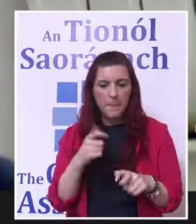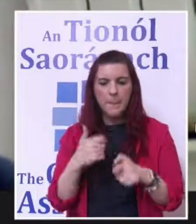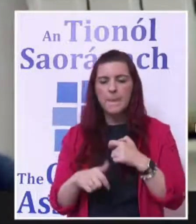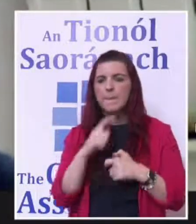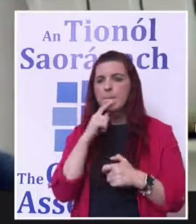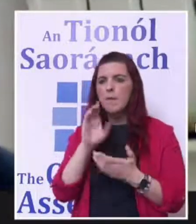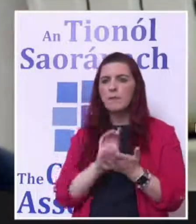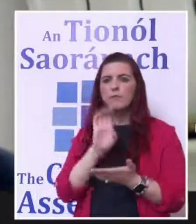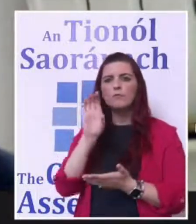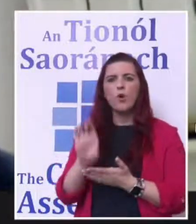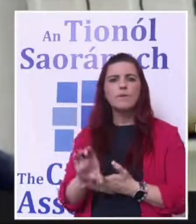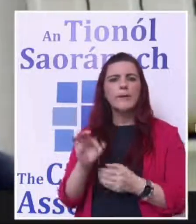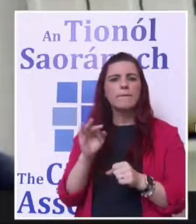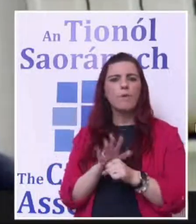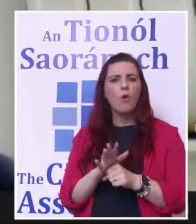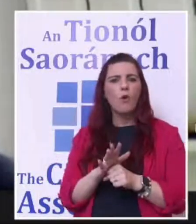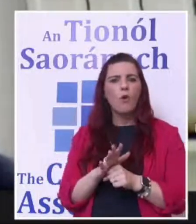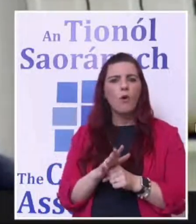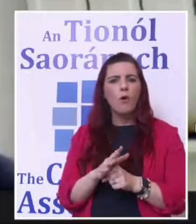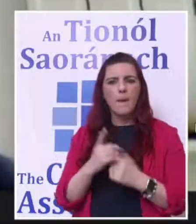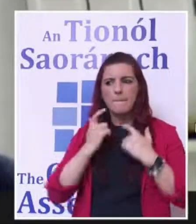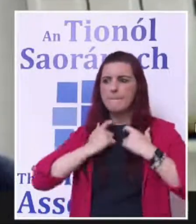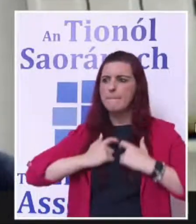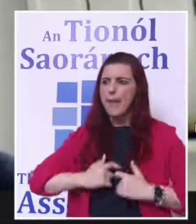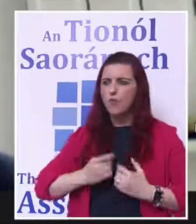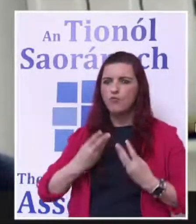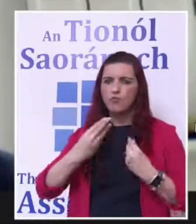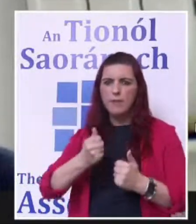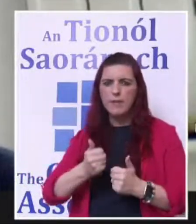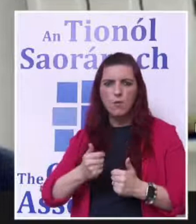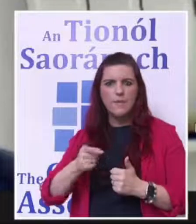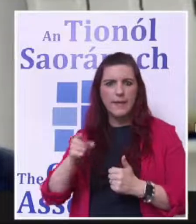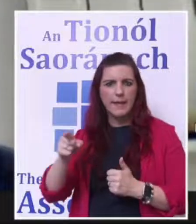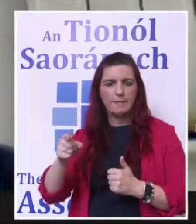raised yesterday by several of the members of the Assembly,